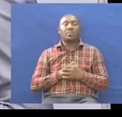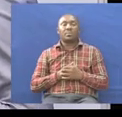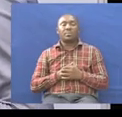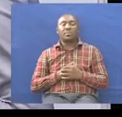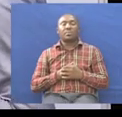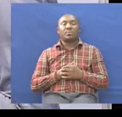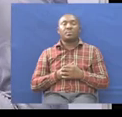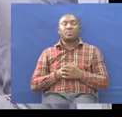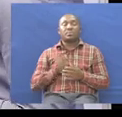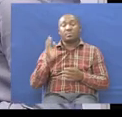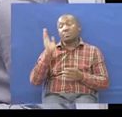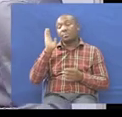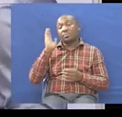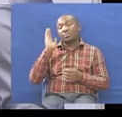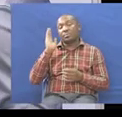11.